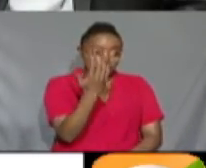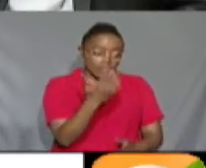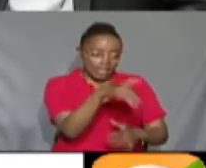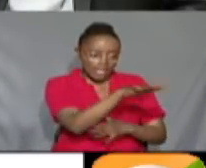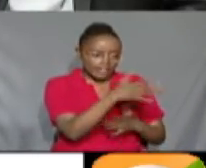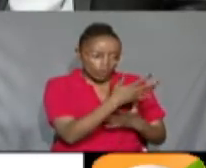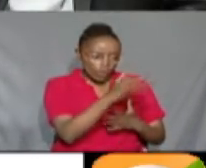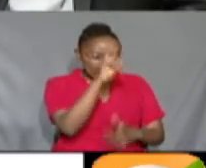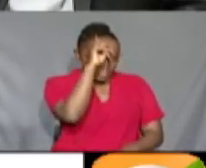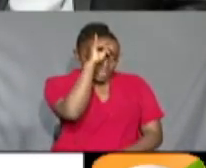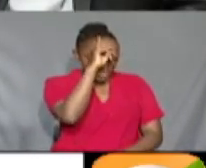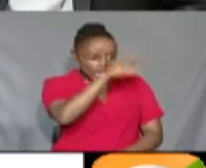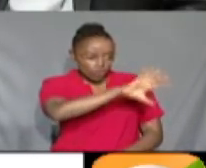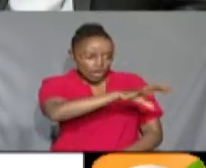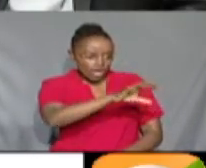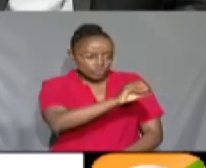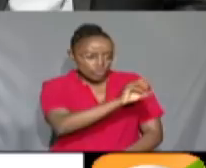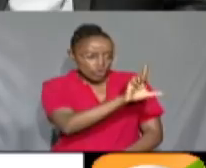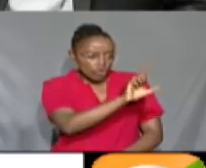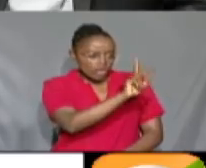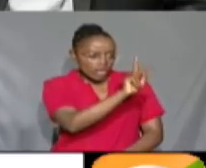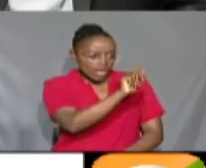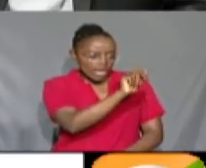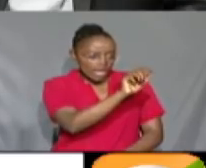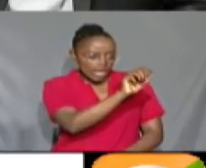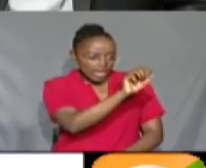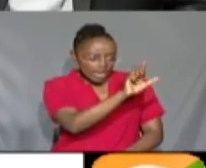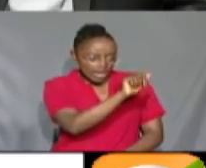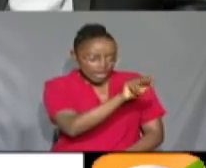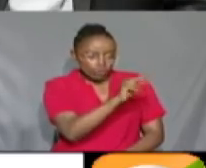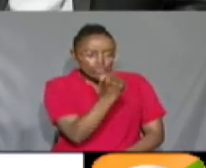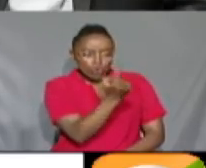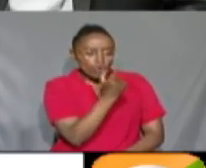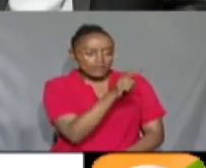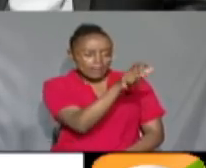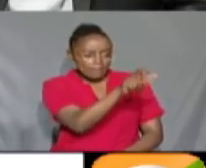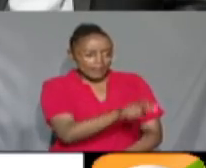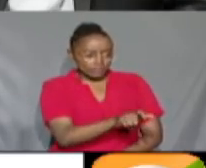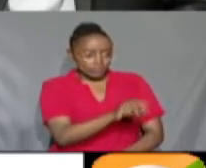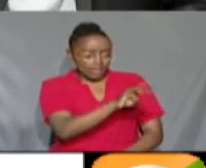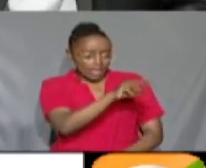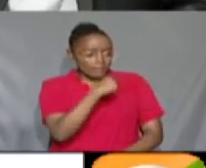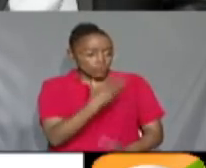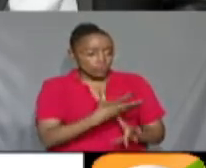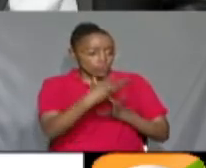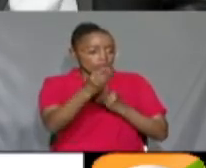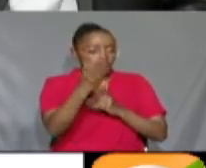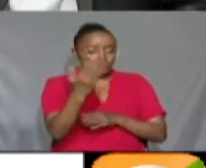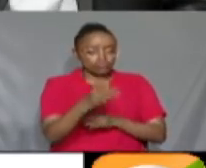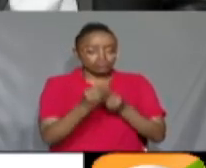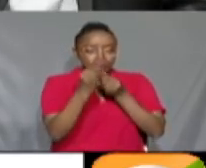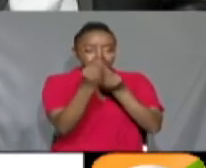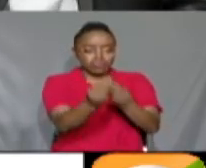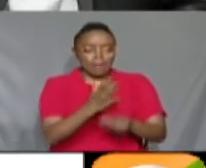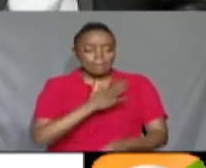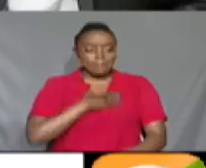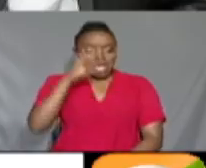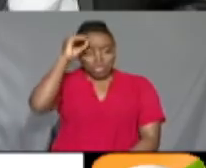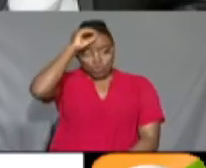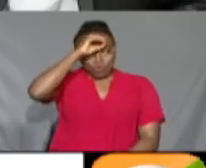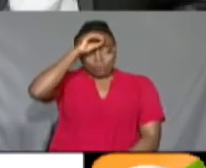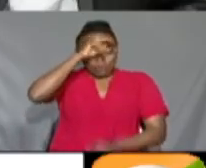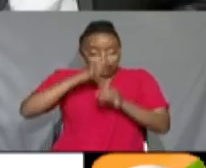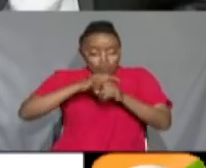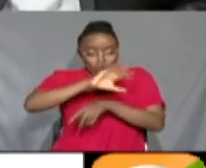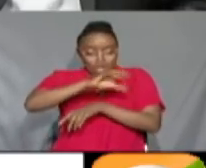in Nyandarua County. Mm-hmm. I was the only member of parliament who went and presented from that county. What we are likely to see is now that we have